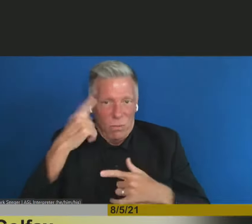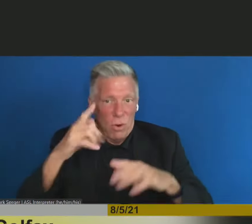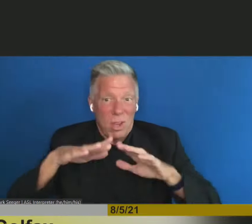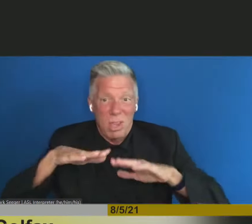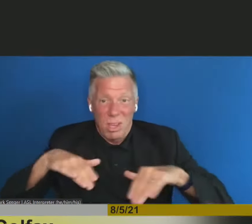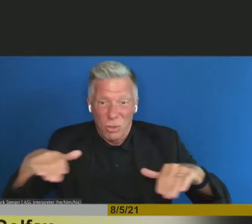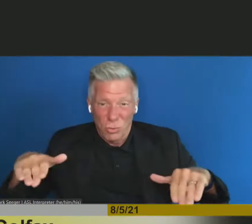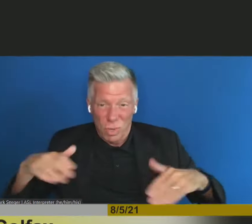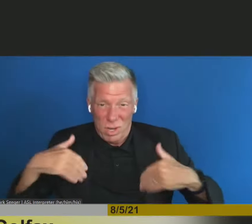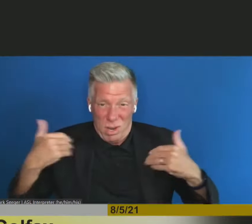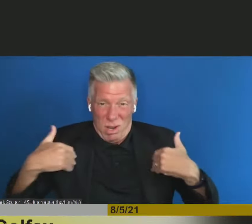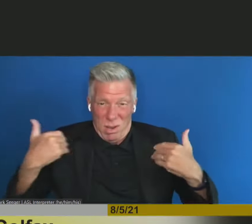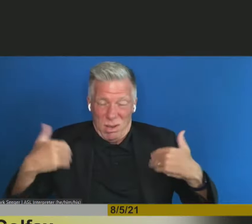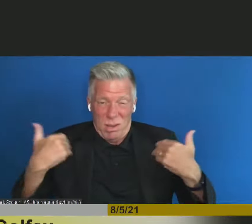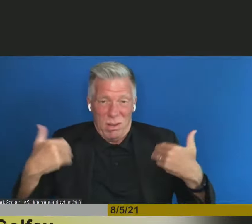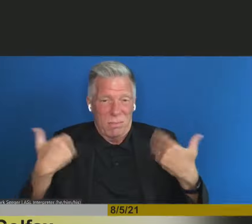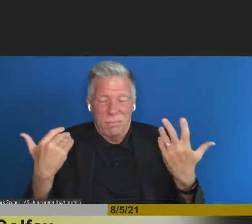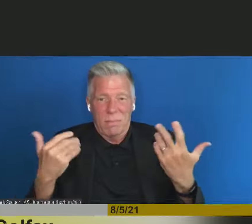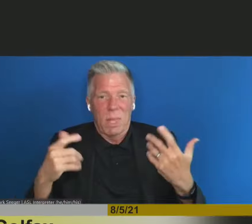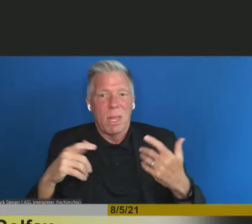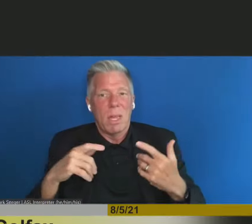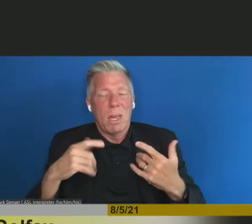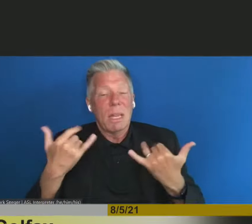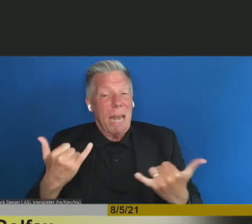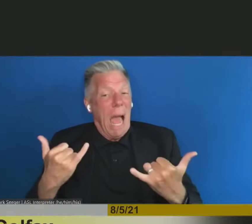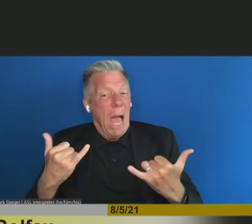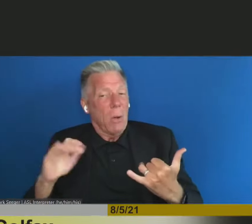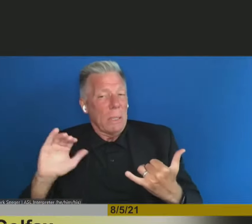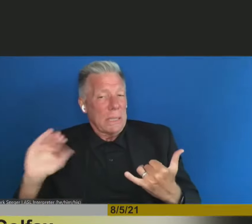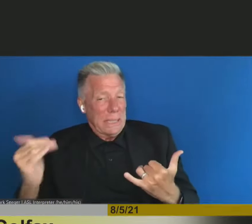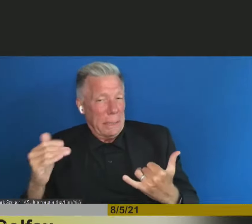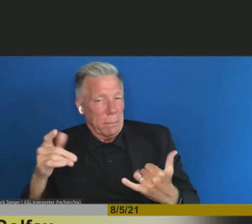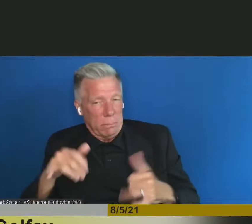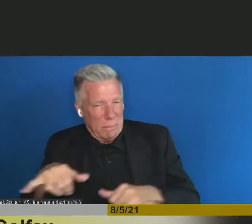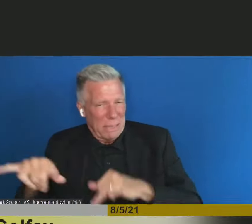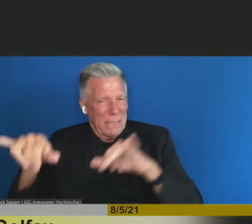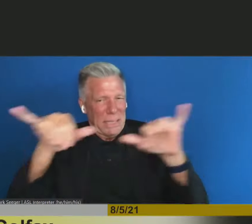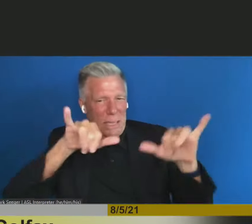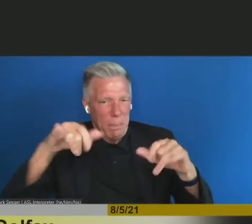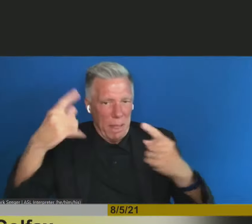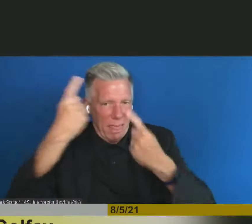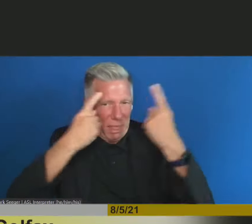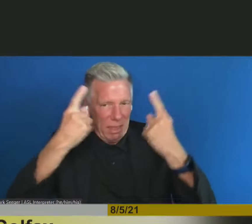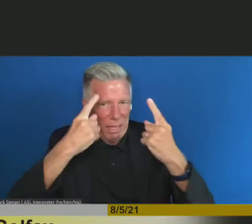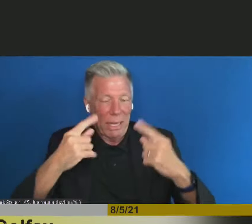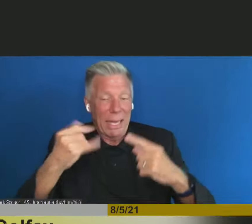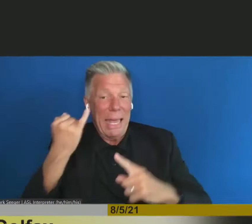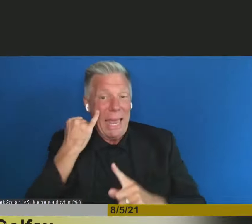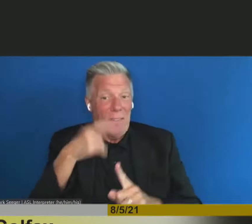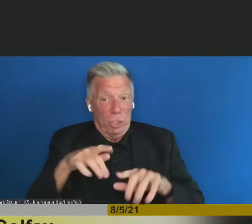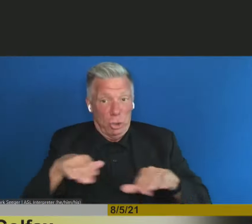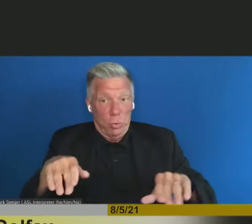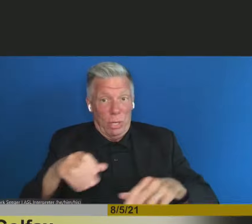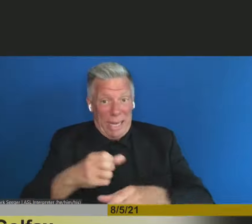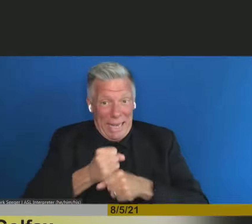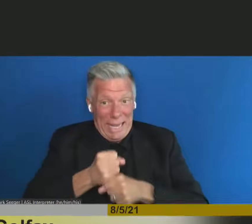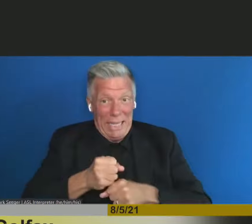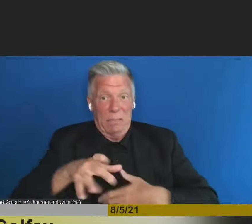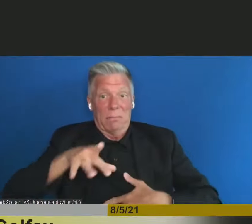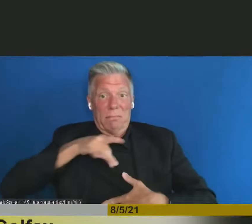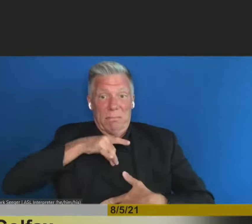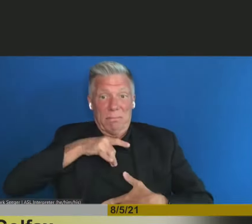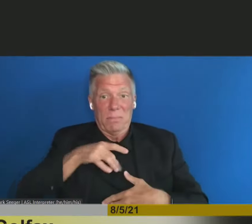is that children are even if children get COVID-19, that they